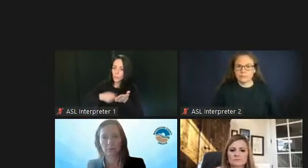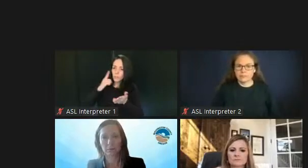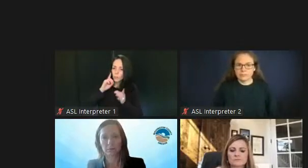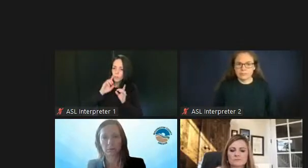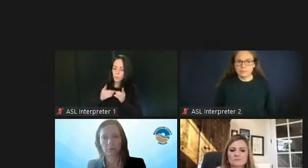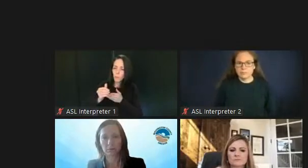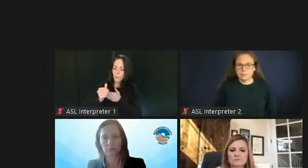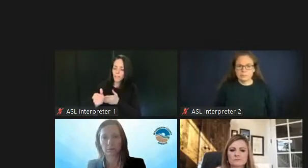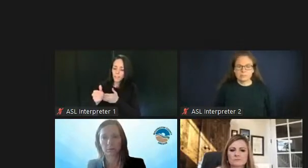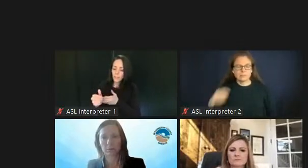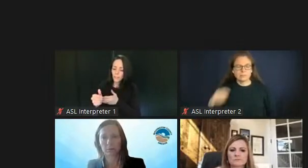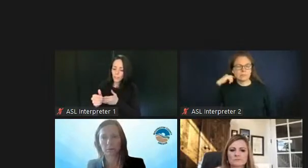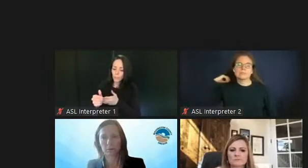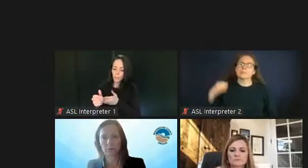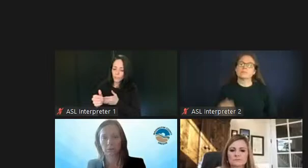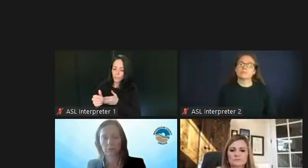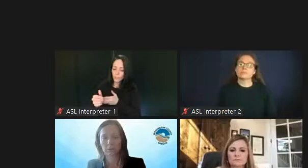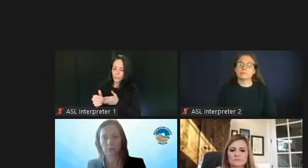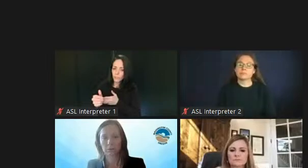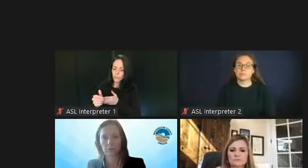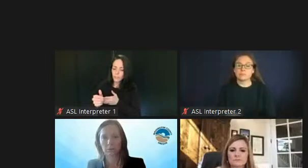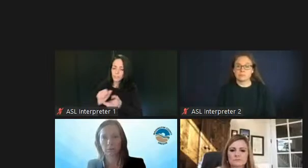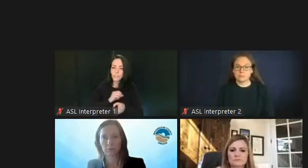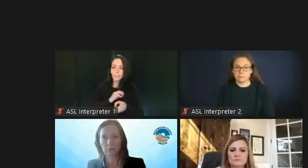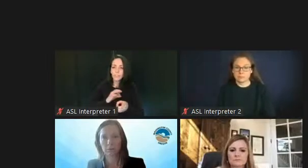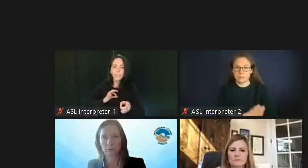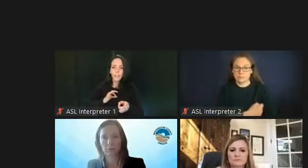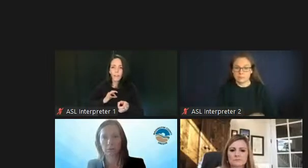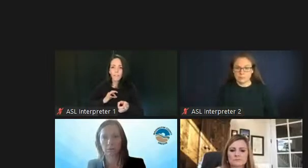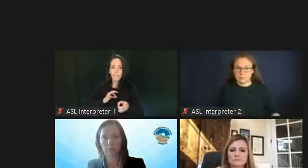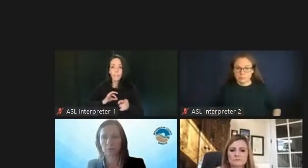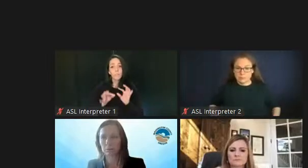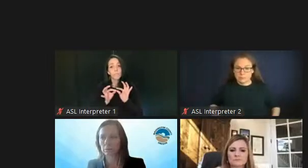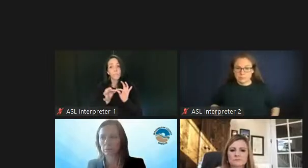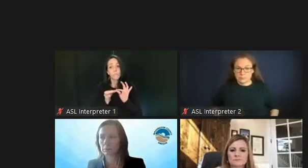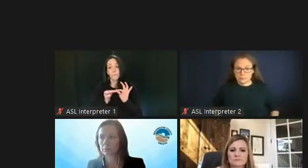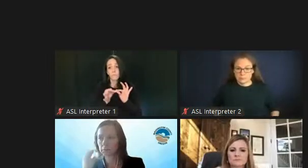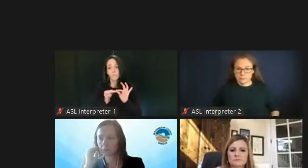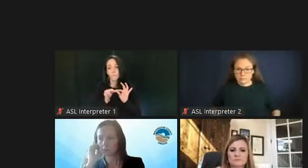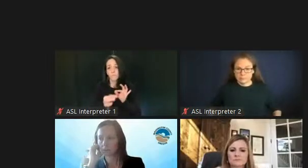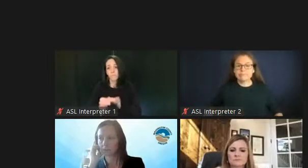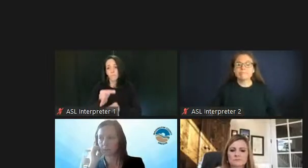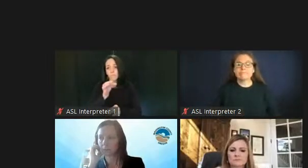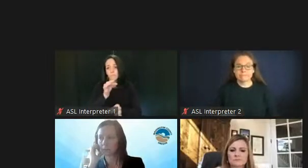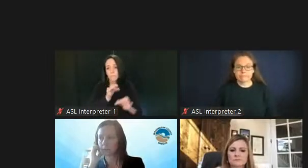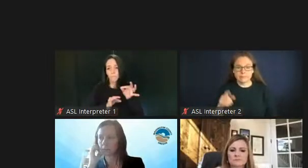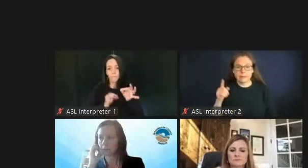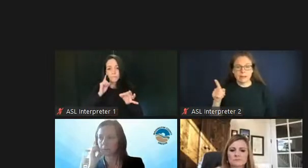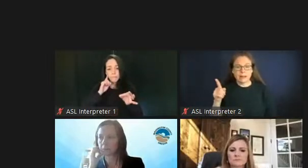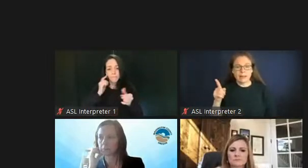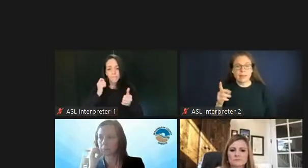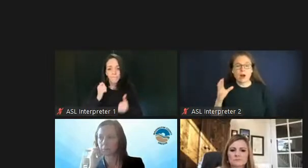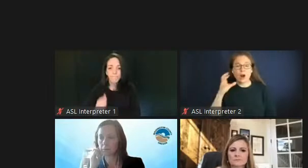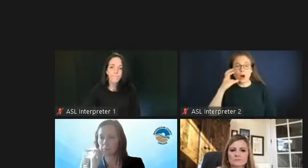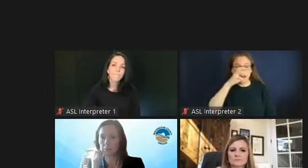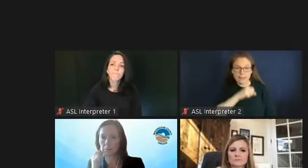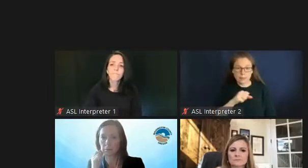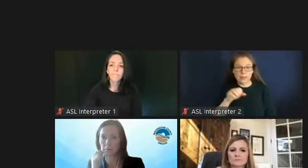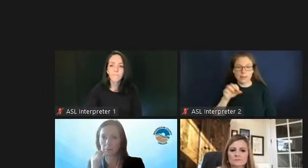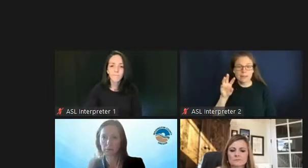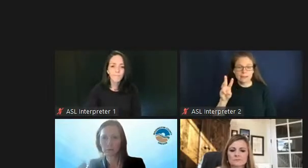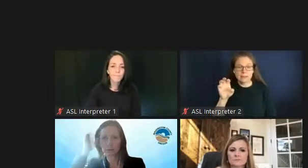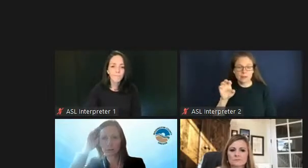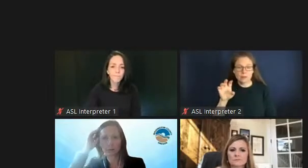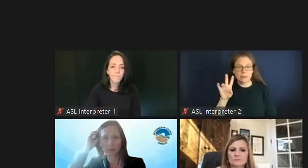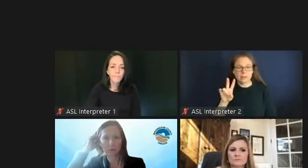and staff administration of the district. And finally, capital outlay includes our estimate of $675,000 for